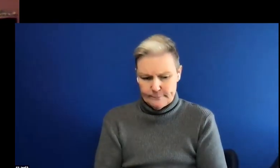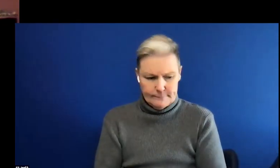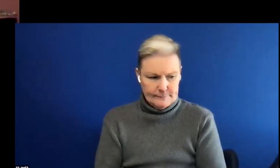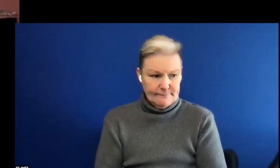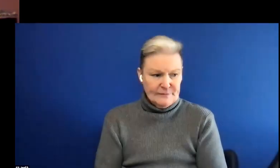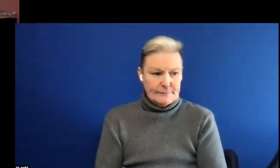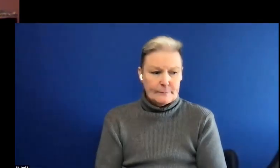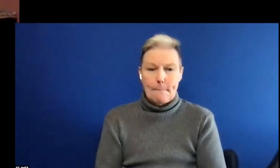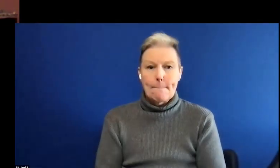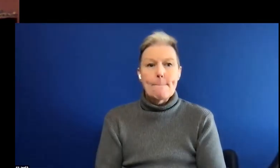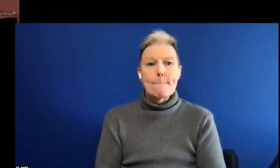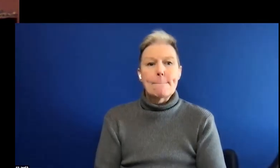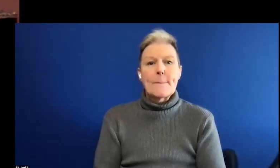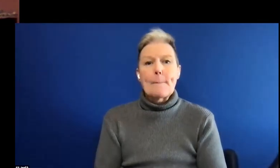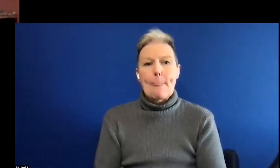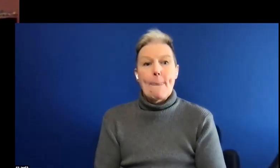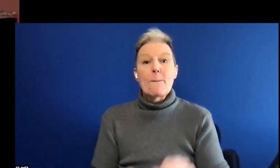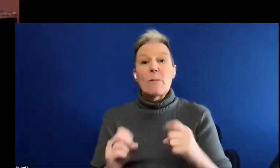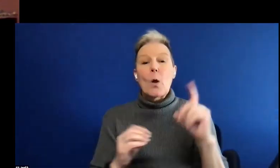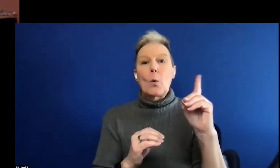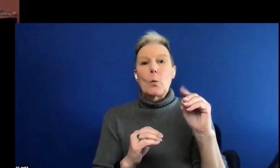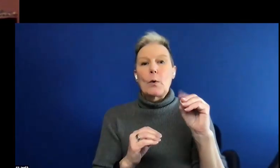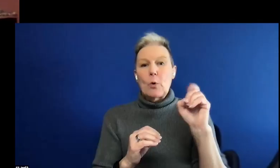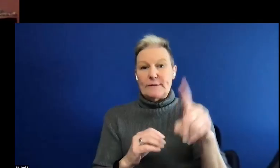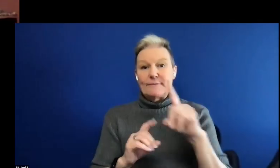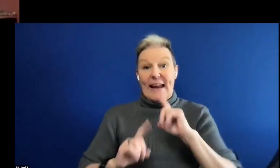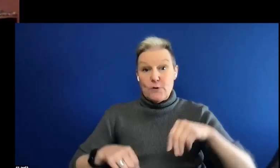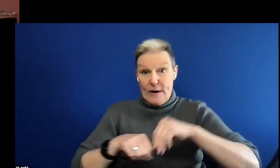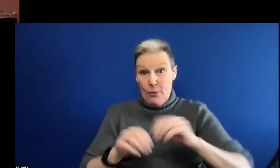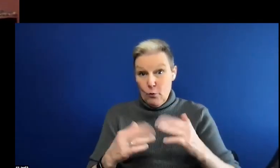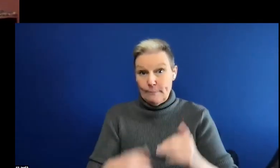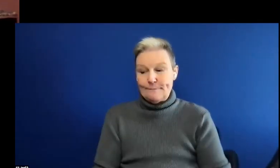thank you. All right, oh, and one more answer in the room, I see.